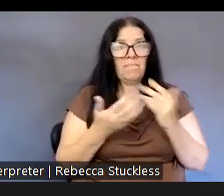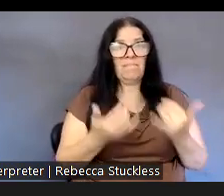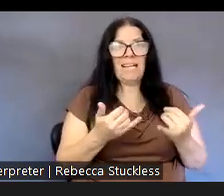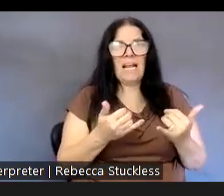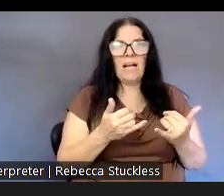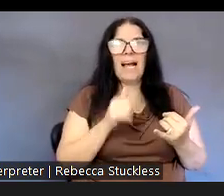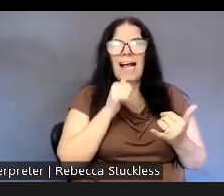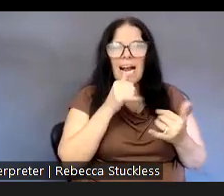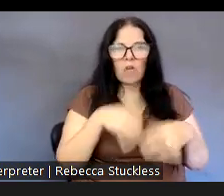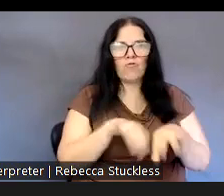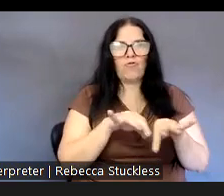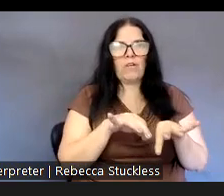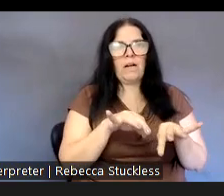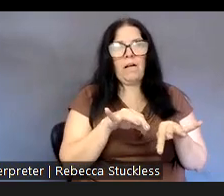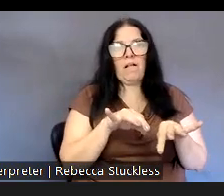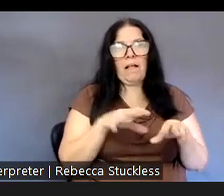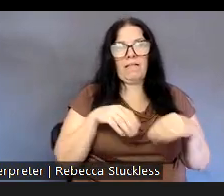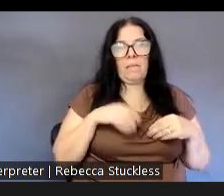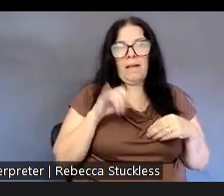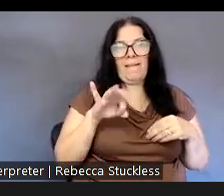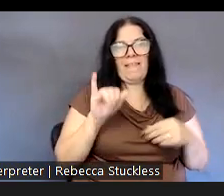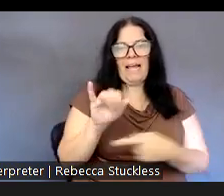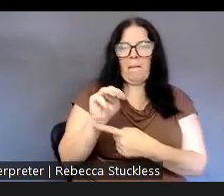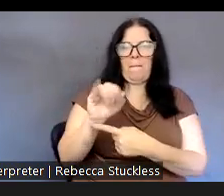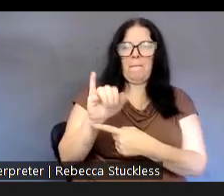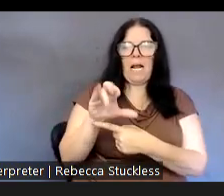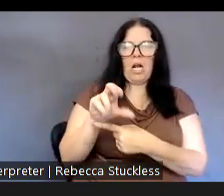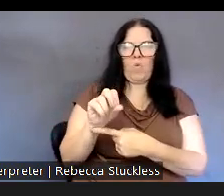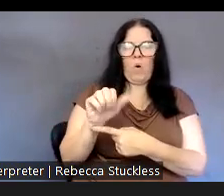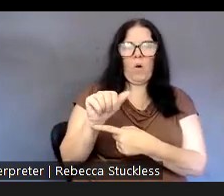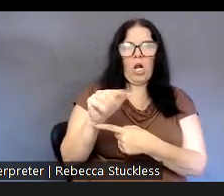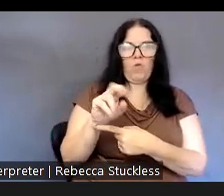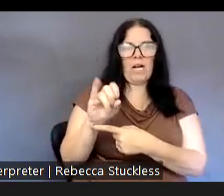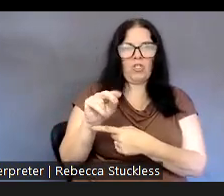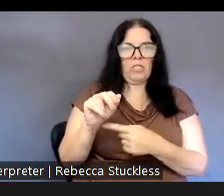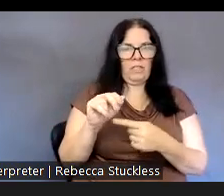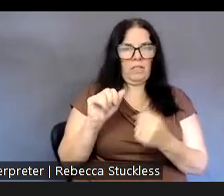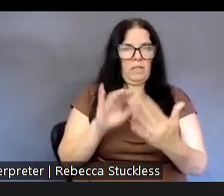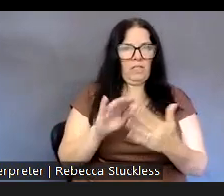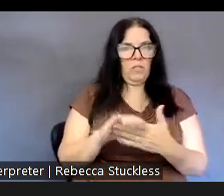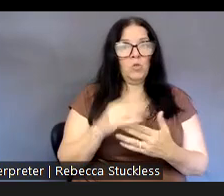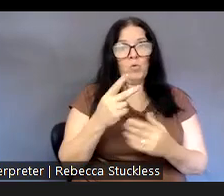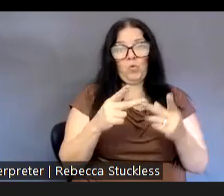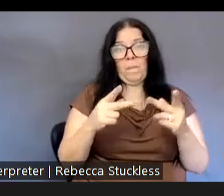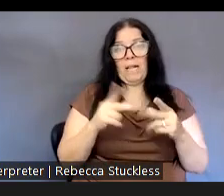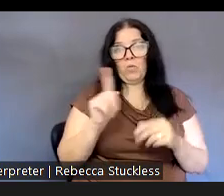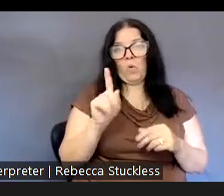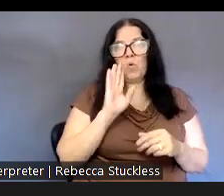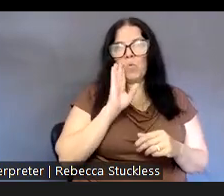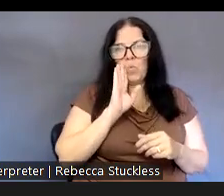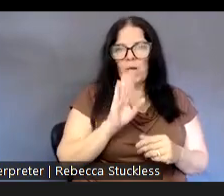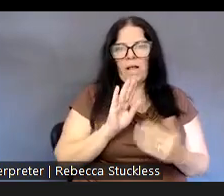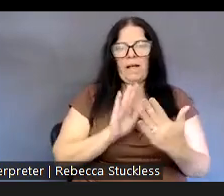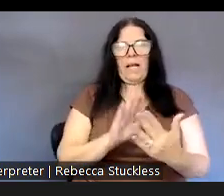of the microaggressions construct. Two places where you are likely to encounter